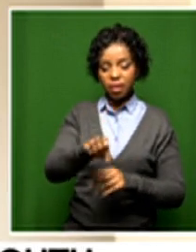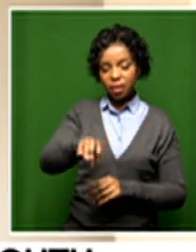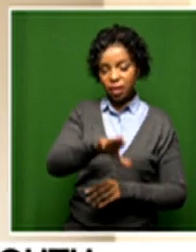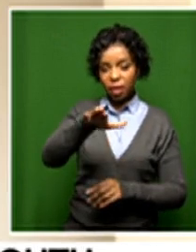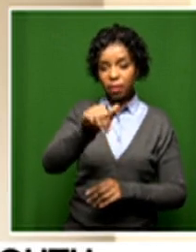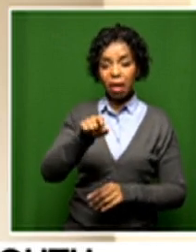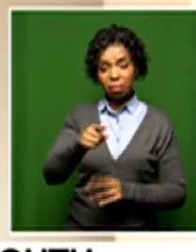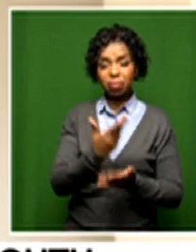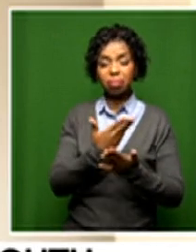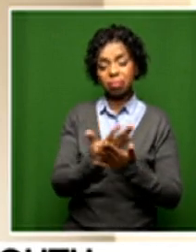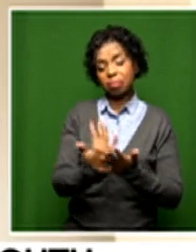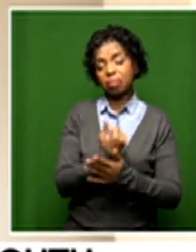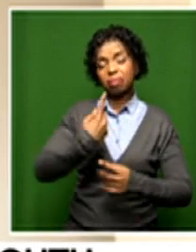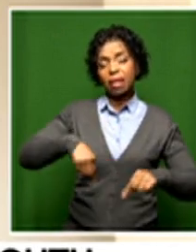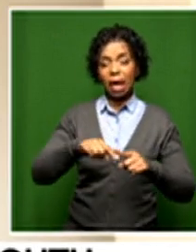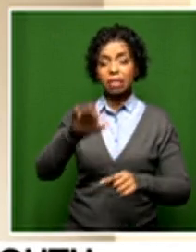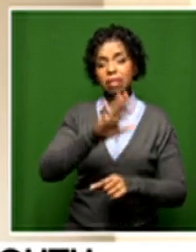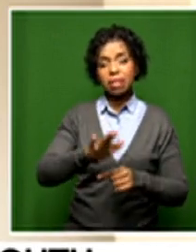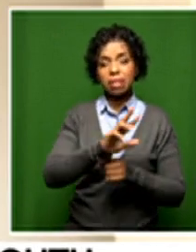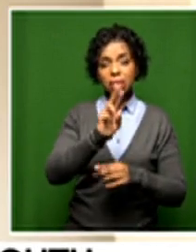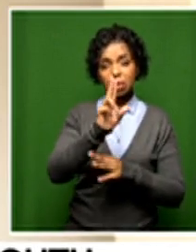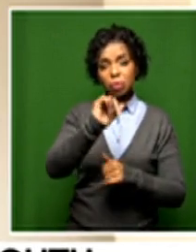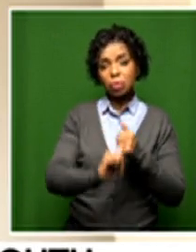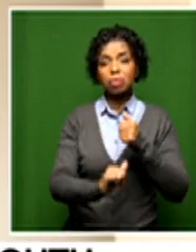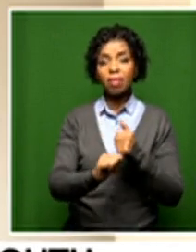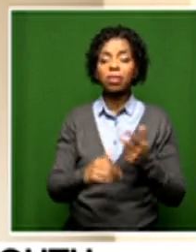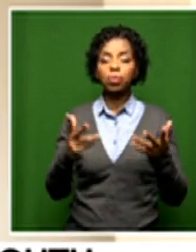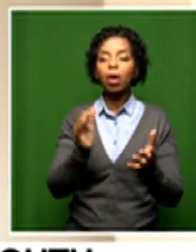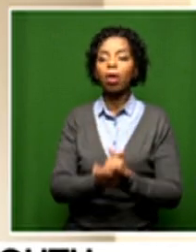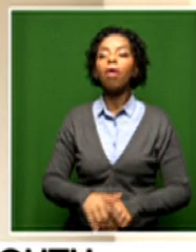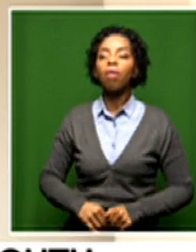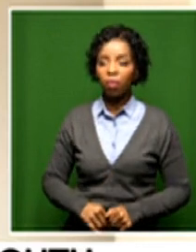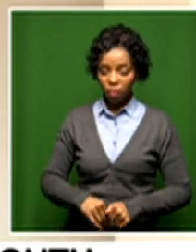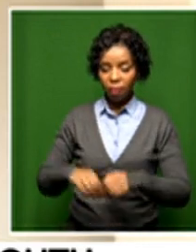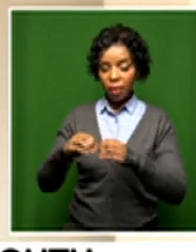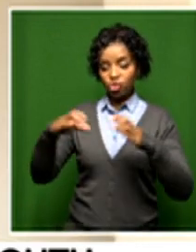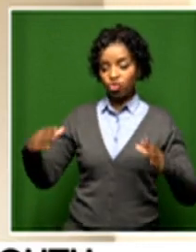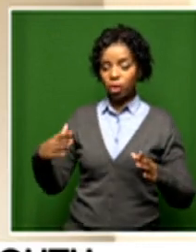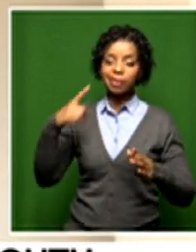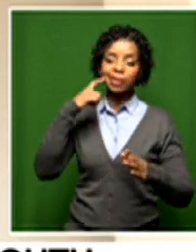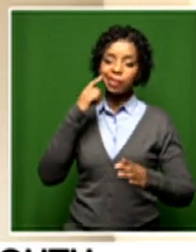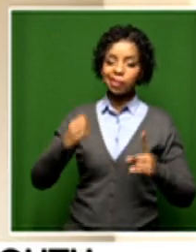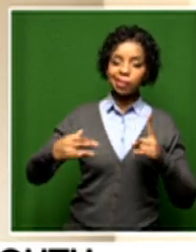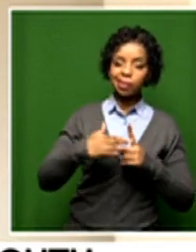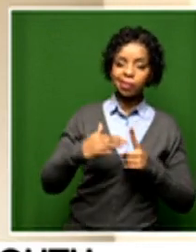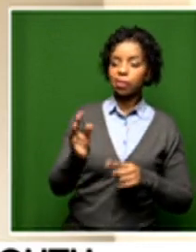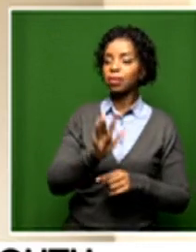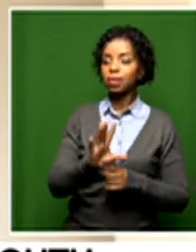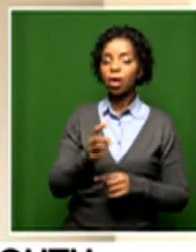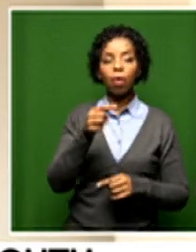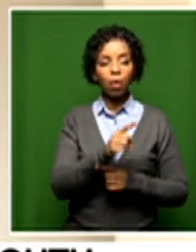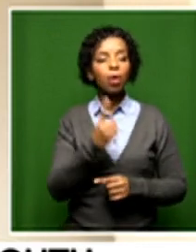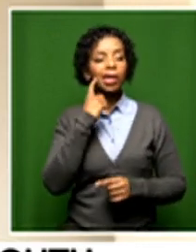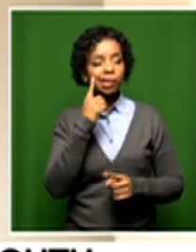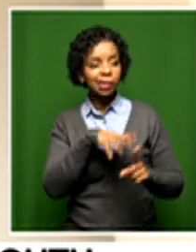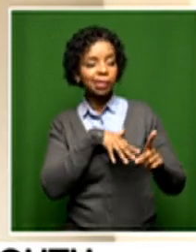month, about 2 months or so to find out. And so when that happens, it will give us a sense as to what extent the infection would